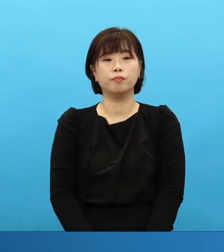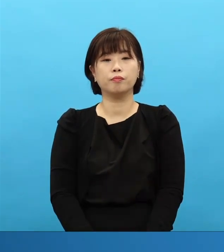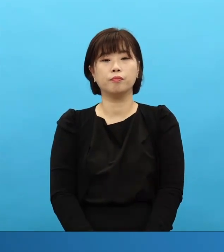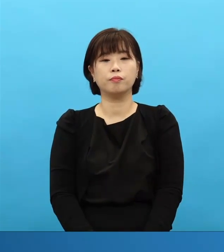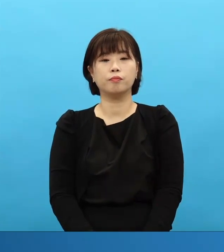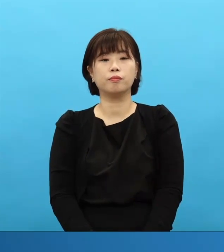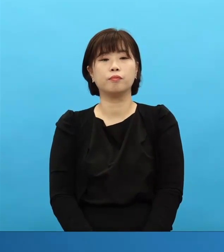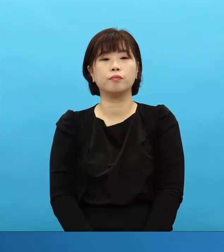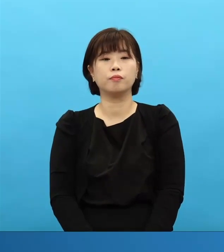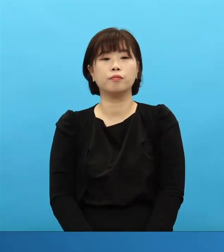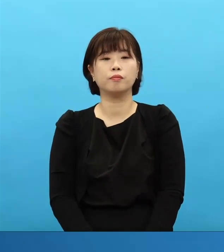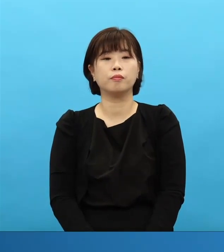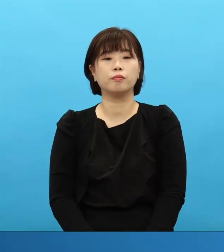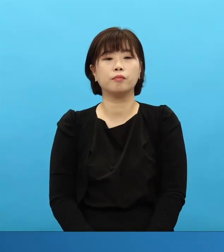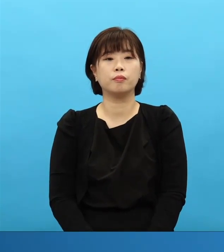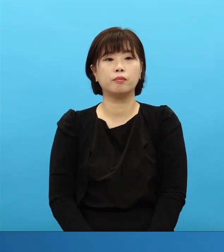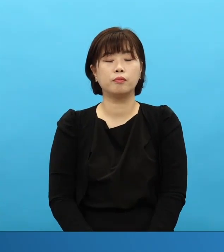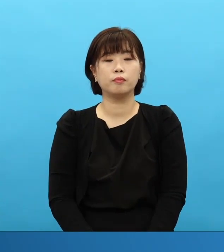message.